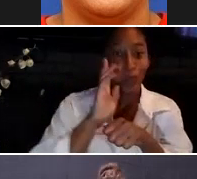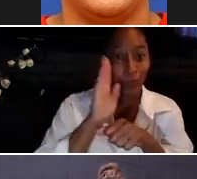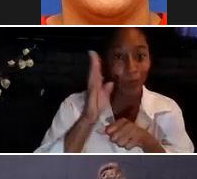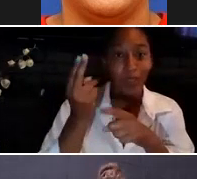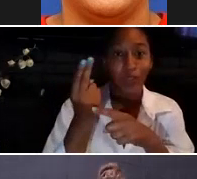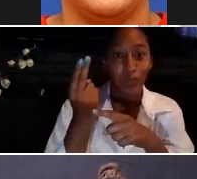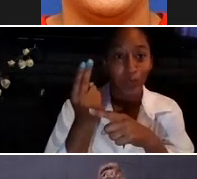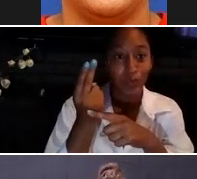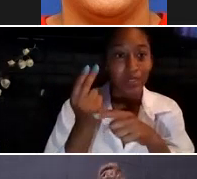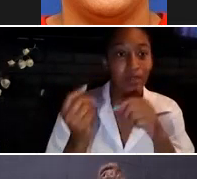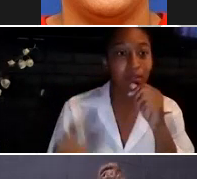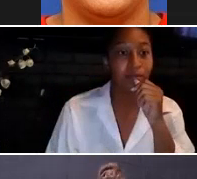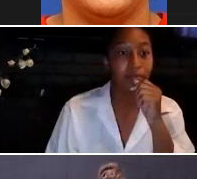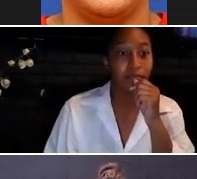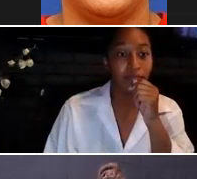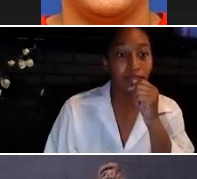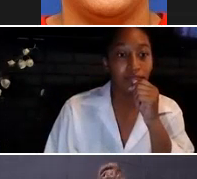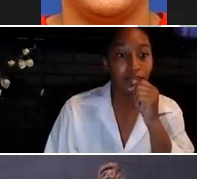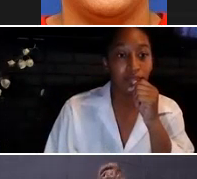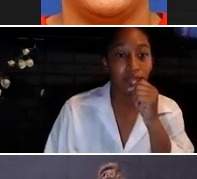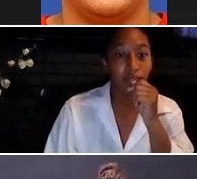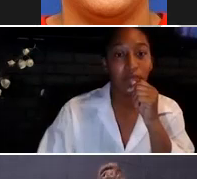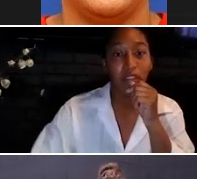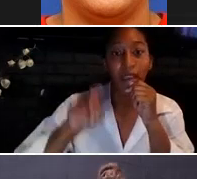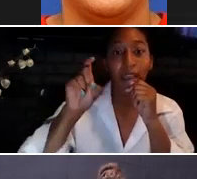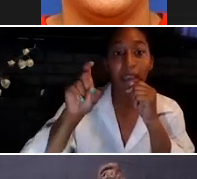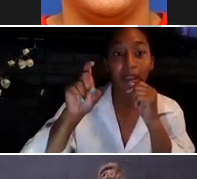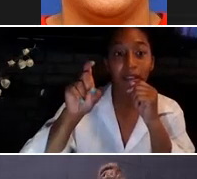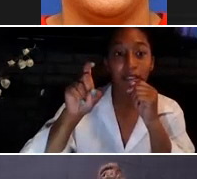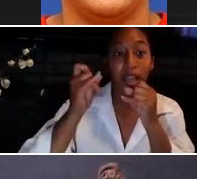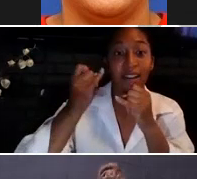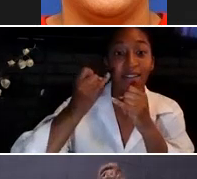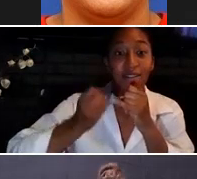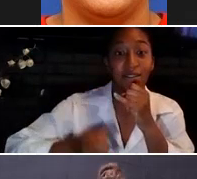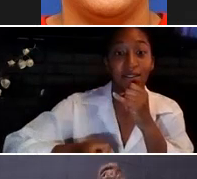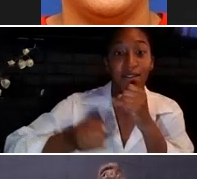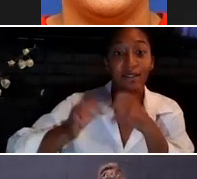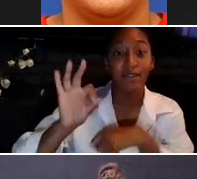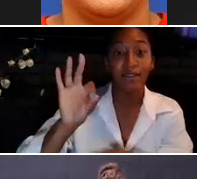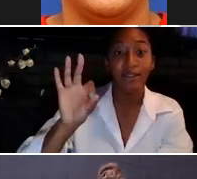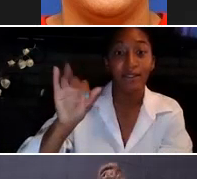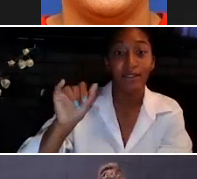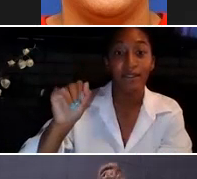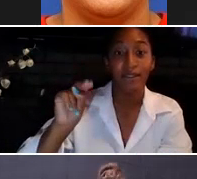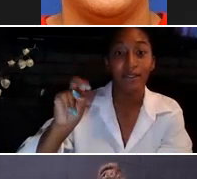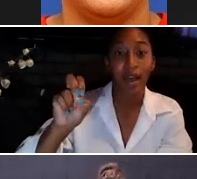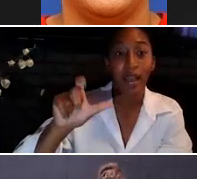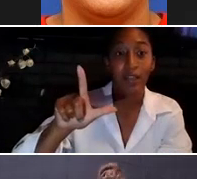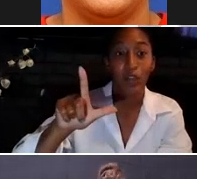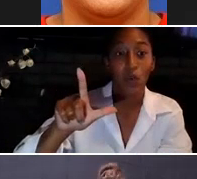Okay. So that's X final equals X